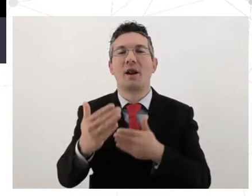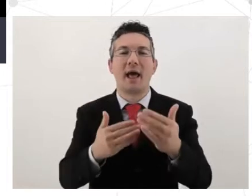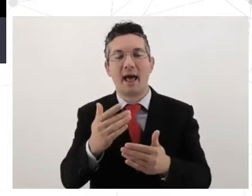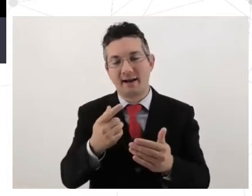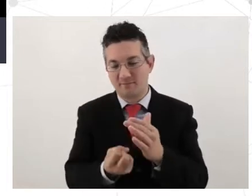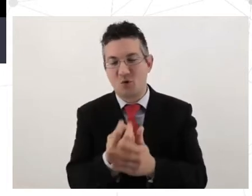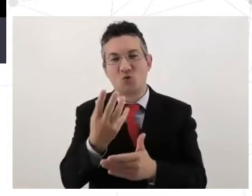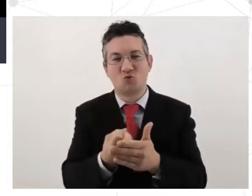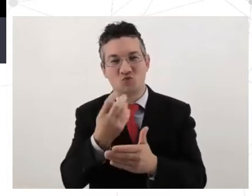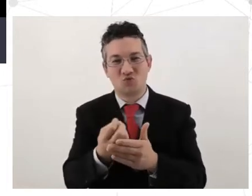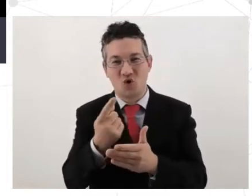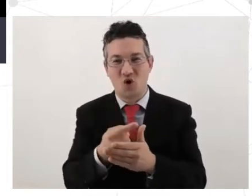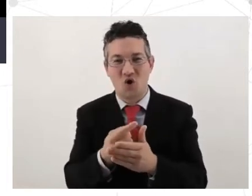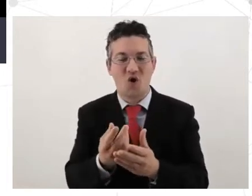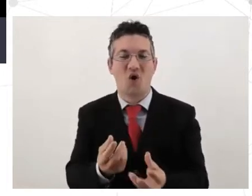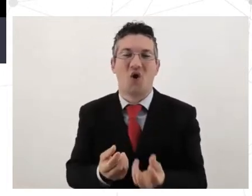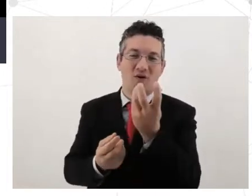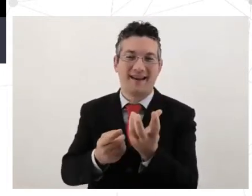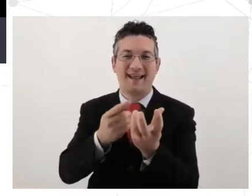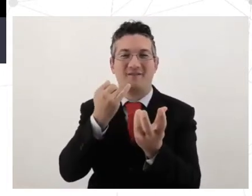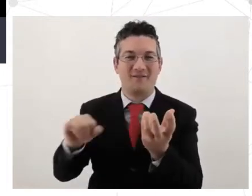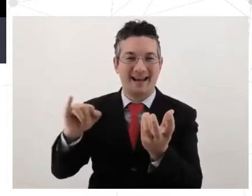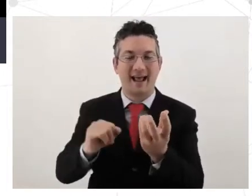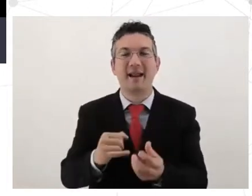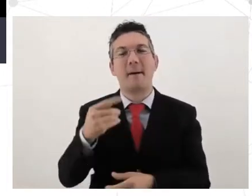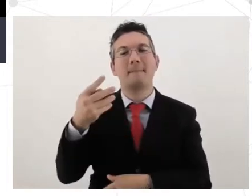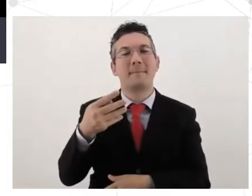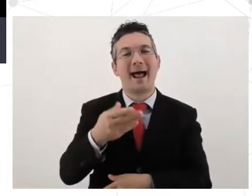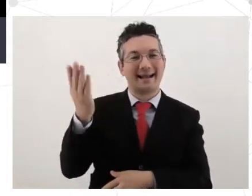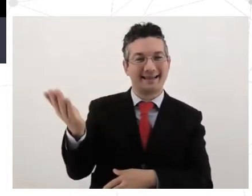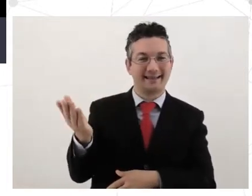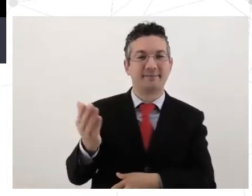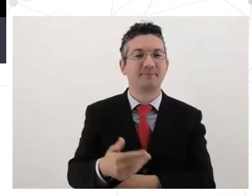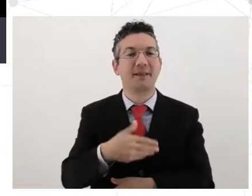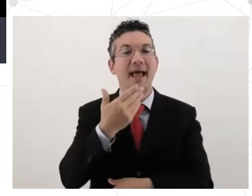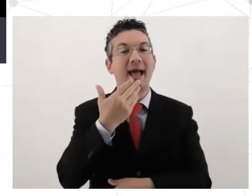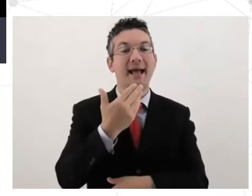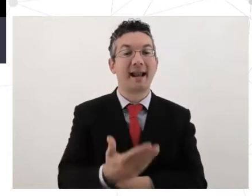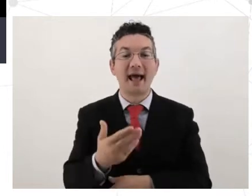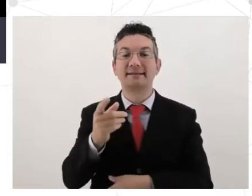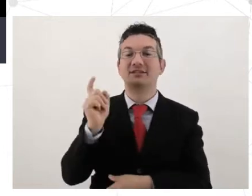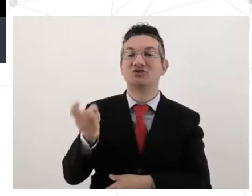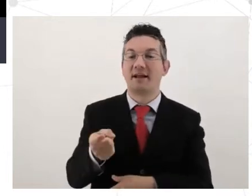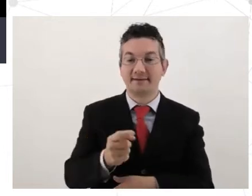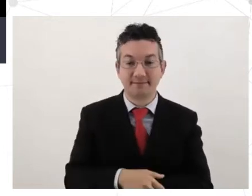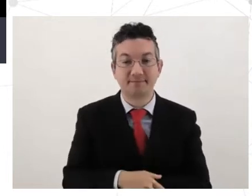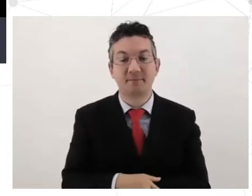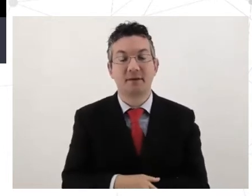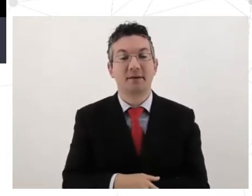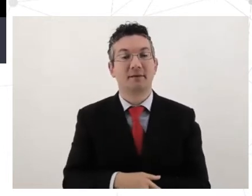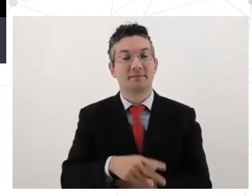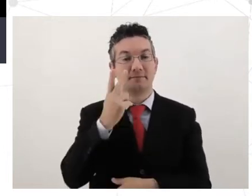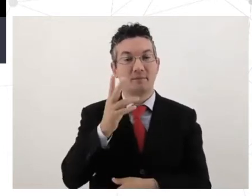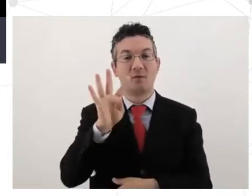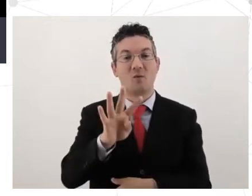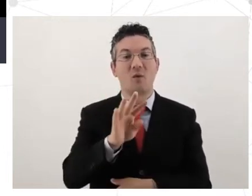Sure. Okay. Okay. Yeah. All right. Well, yeah, and you know what? When I get to the end of the notes, you can